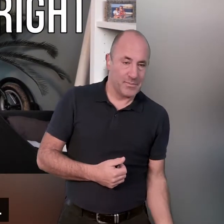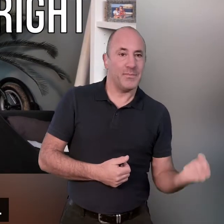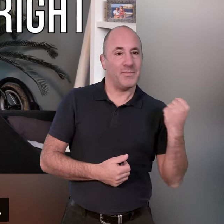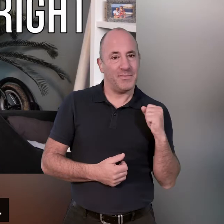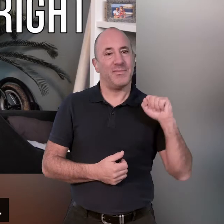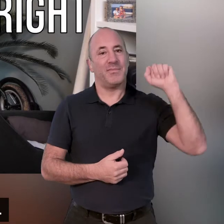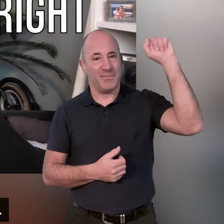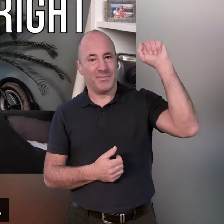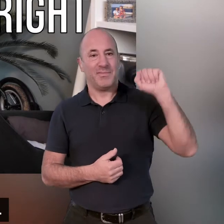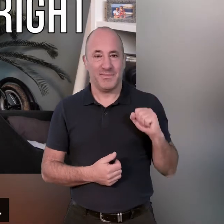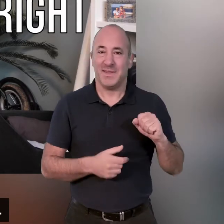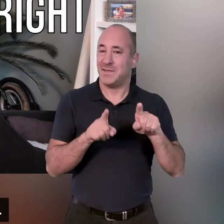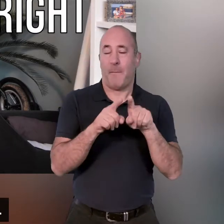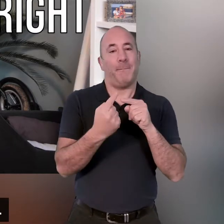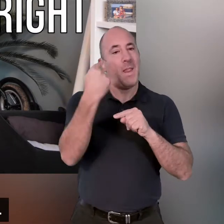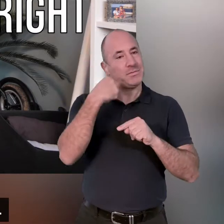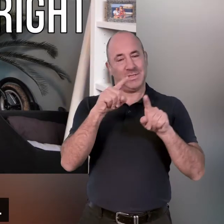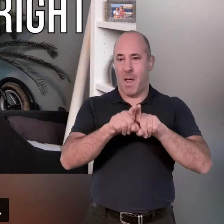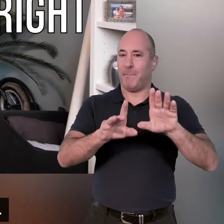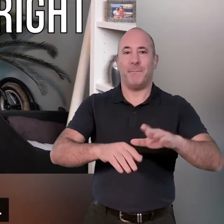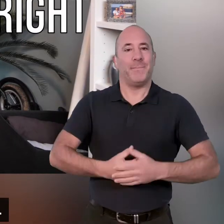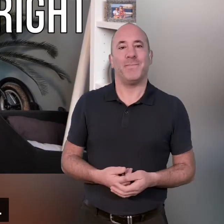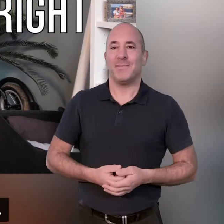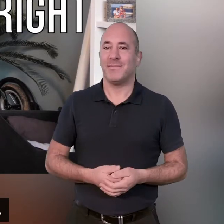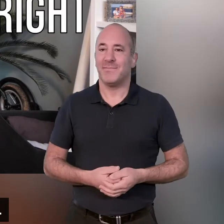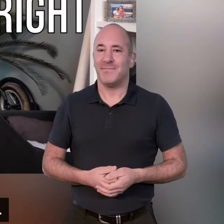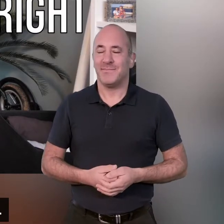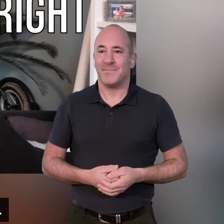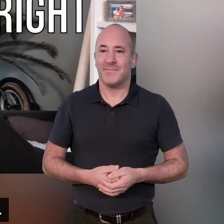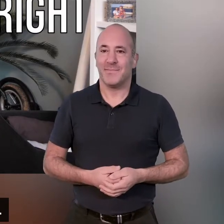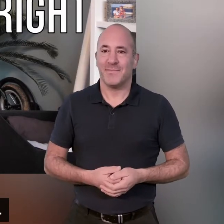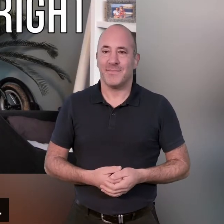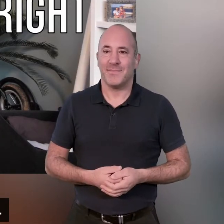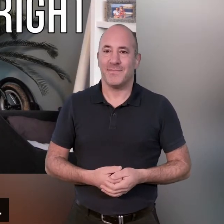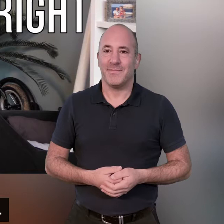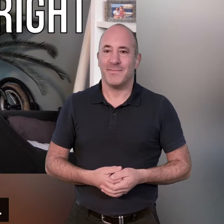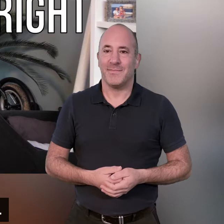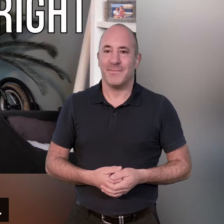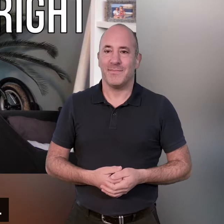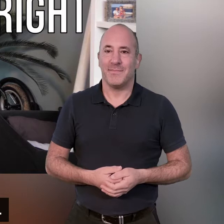So hand by your side, curling up to your shoulder, pressing it above your head.